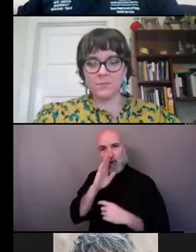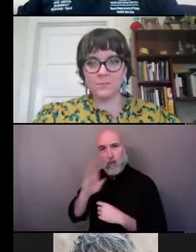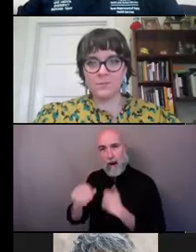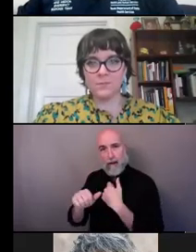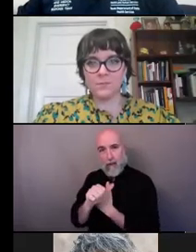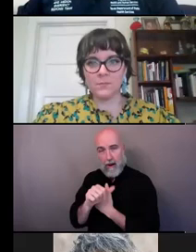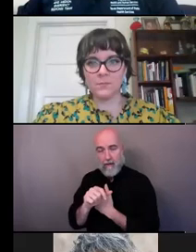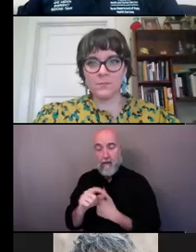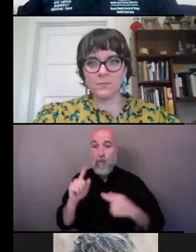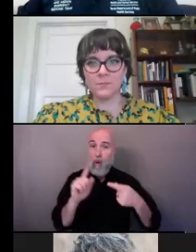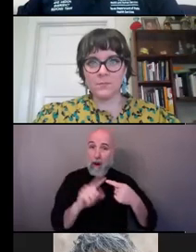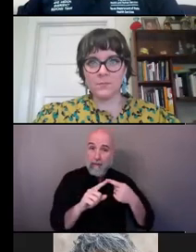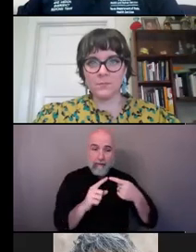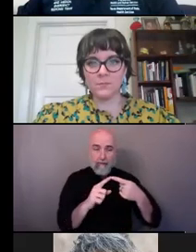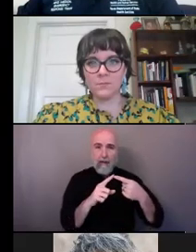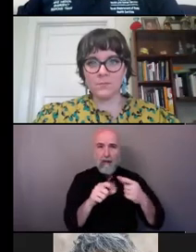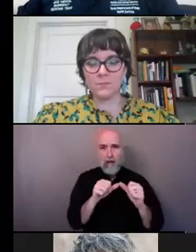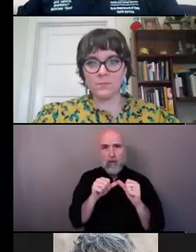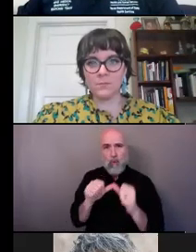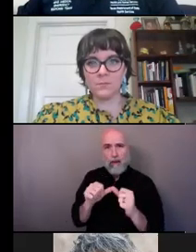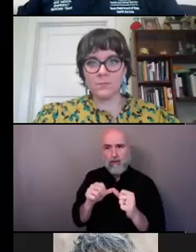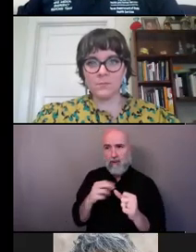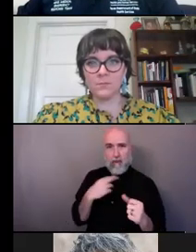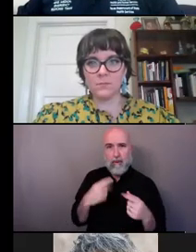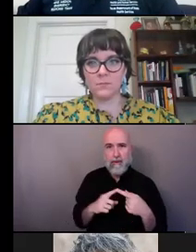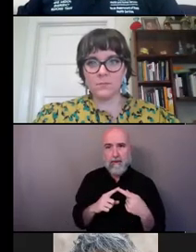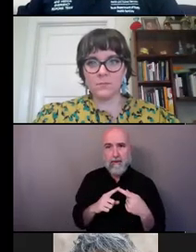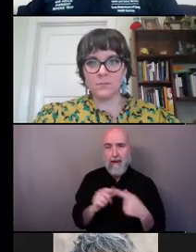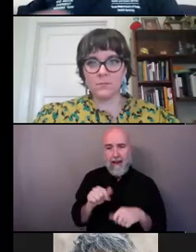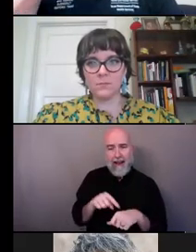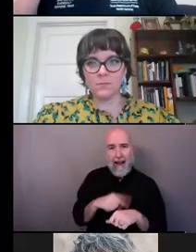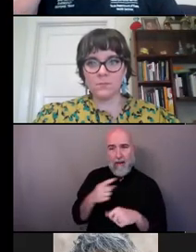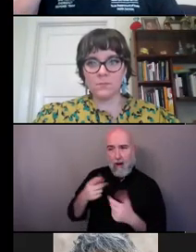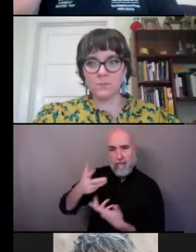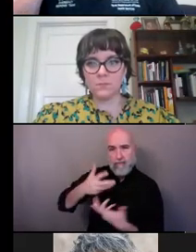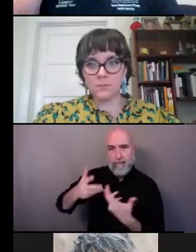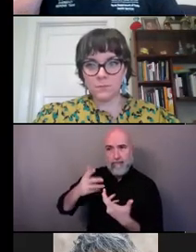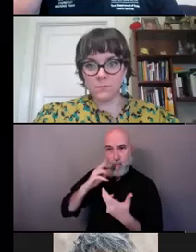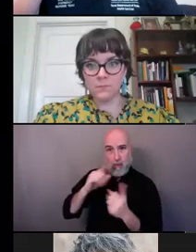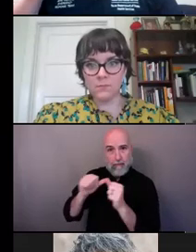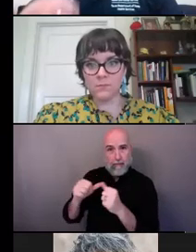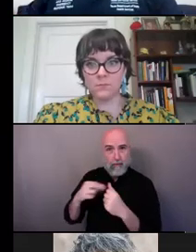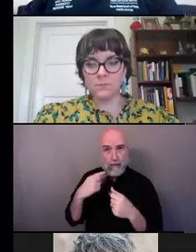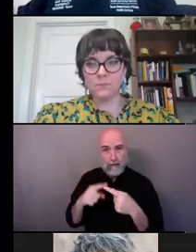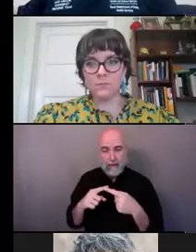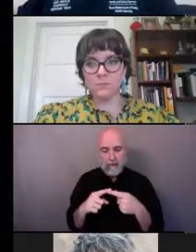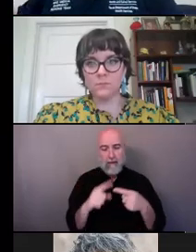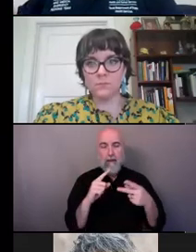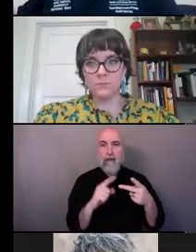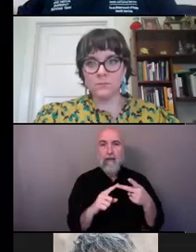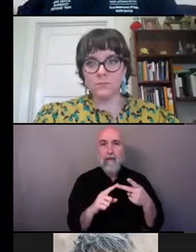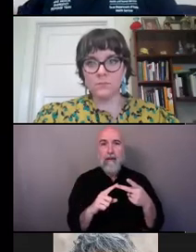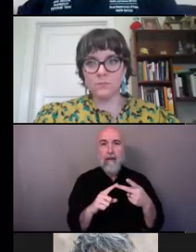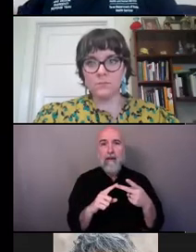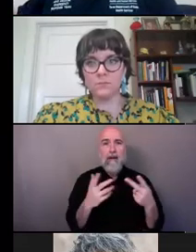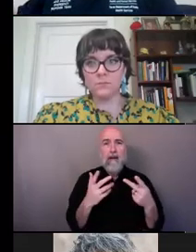Number 1 would be the duration of the risk. How long is that risk going to exist? Number 2 would be the nature